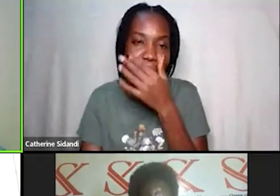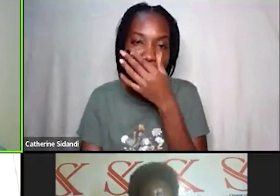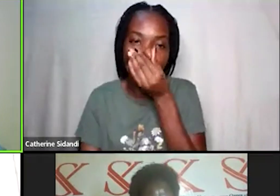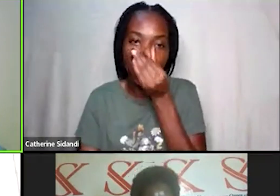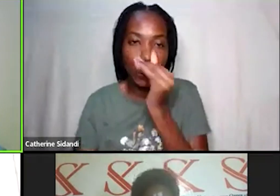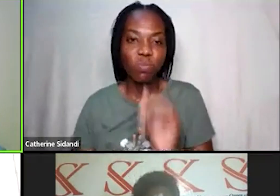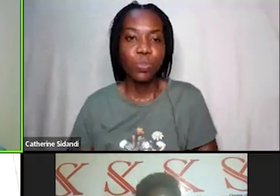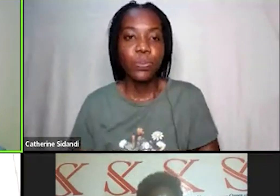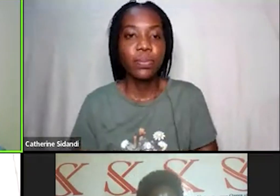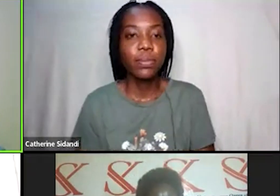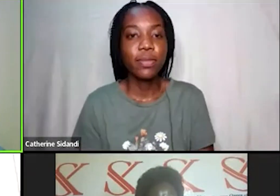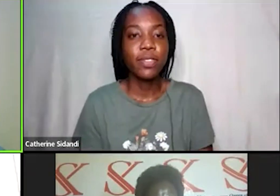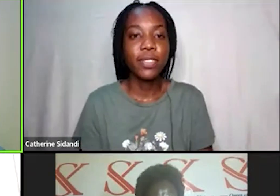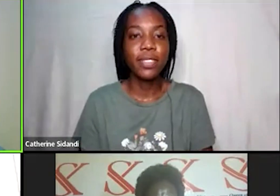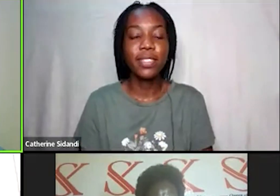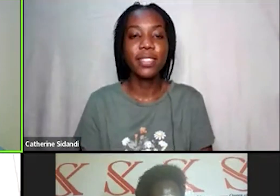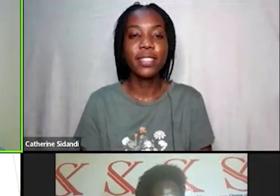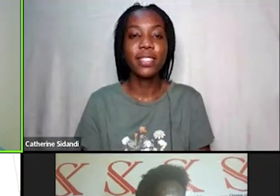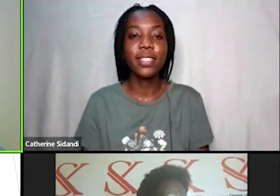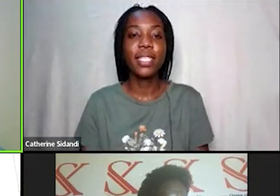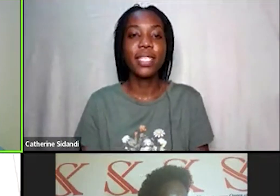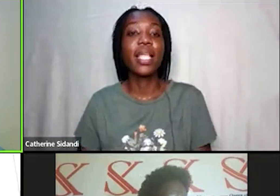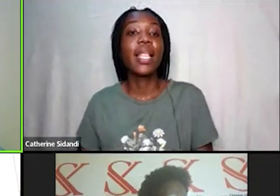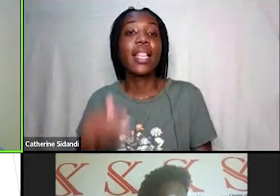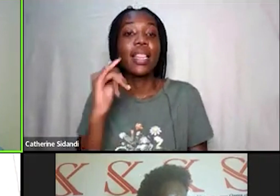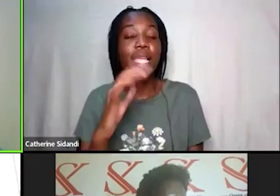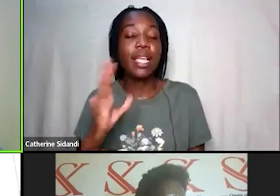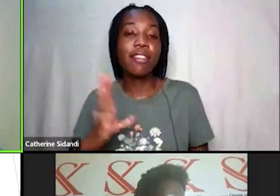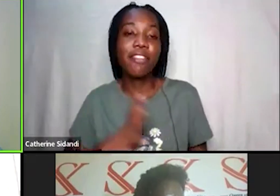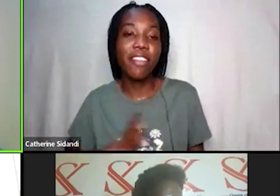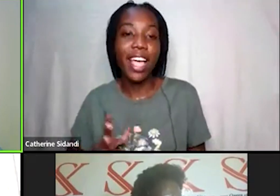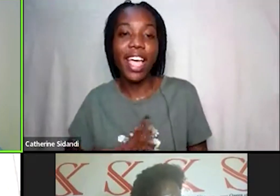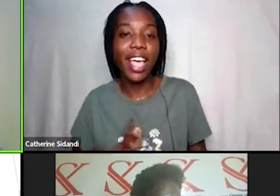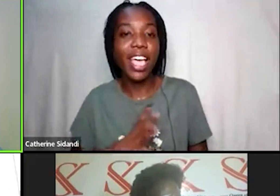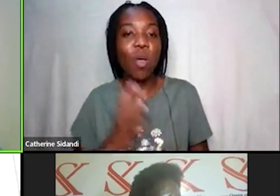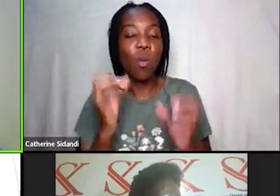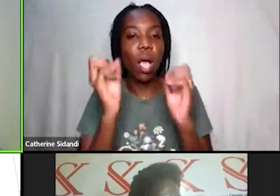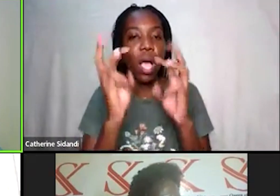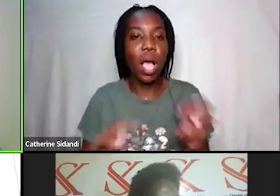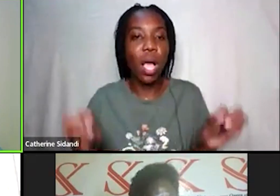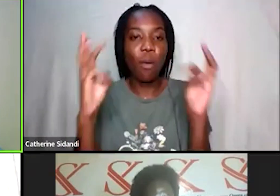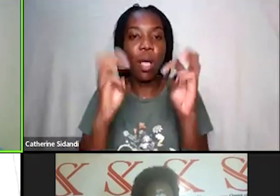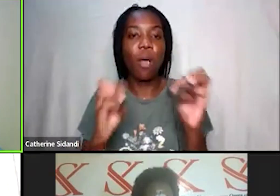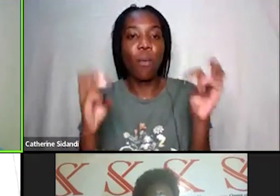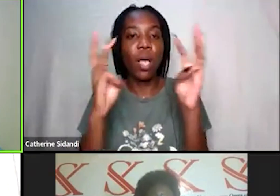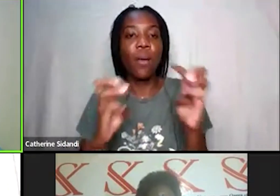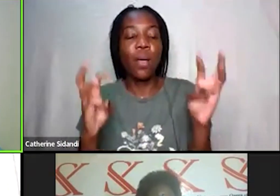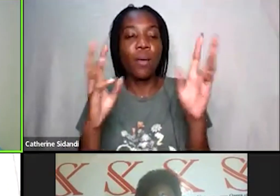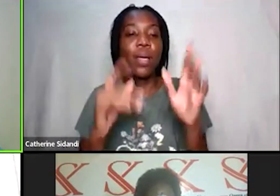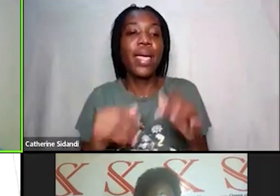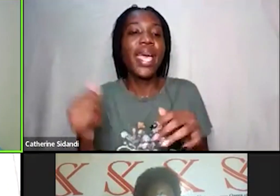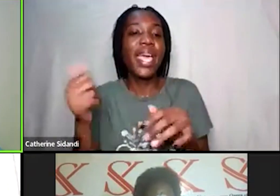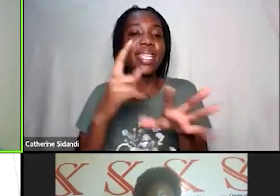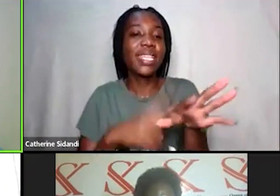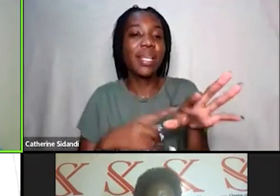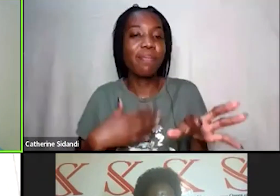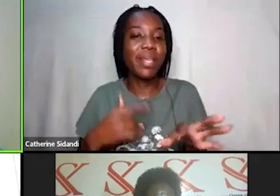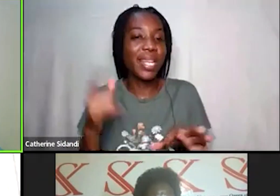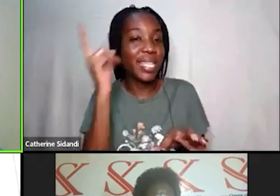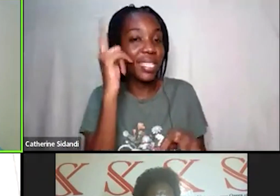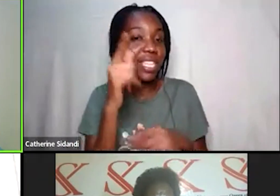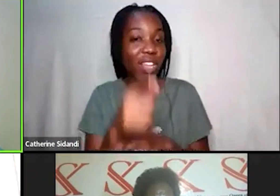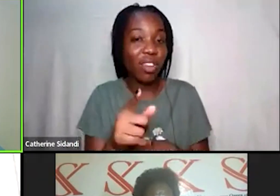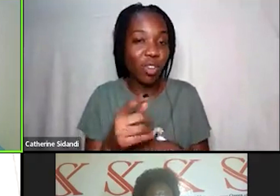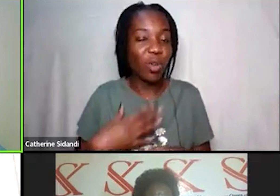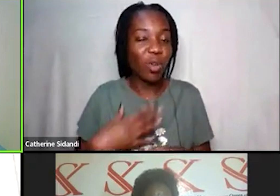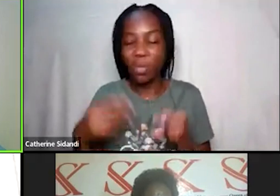Thank you, Grace. That's fine. That's fine, Sarah. Wow, wow, wow. Every time I listen to you, I am just wowed. I